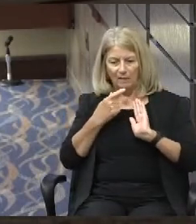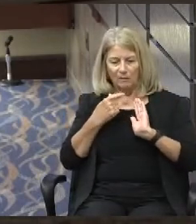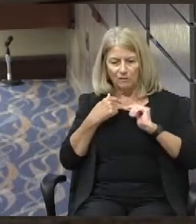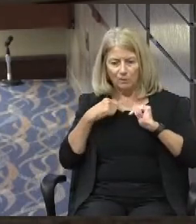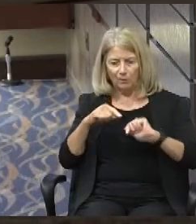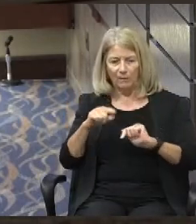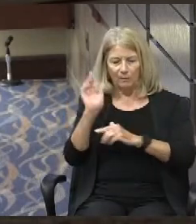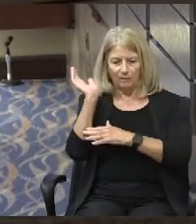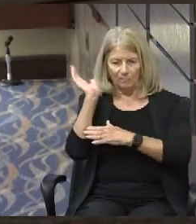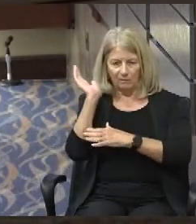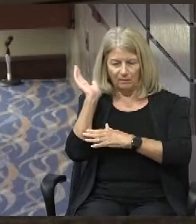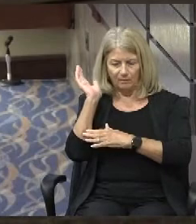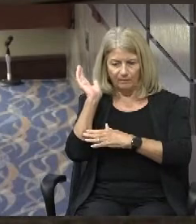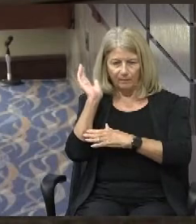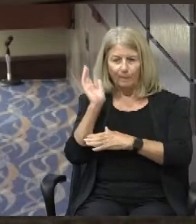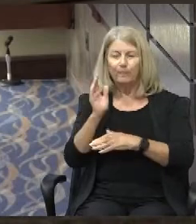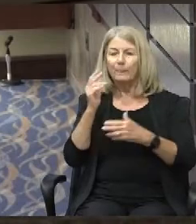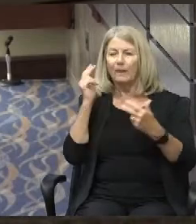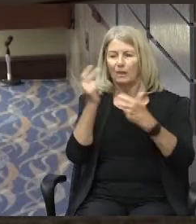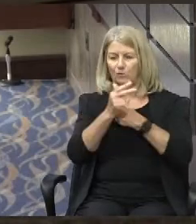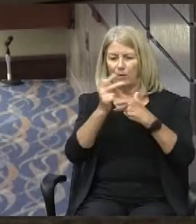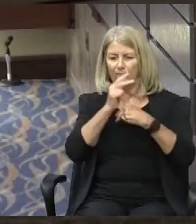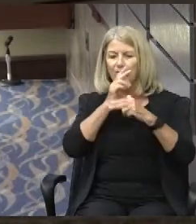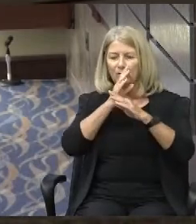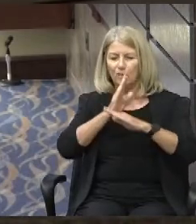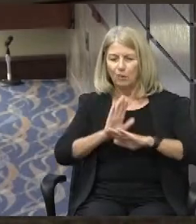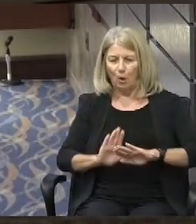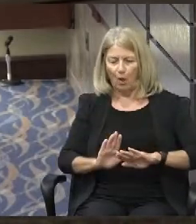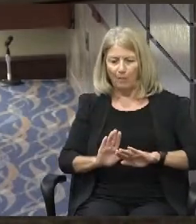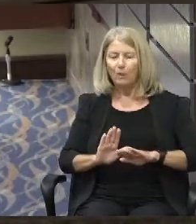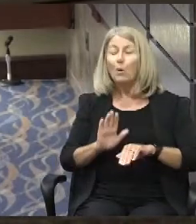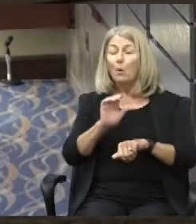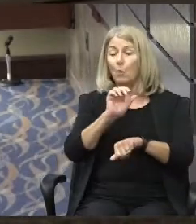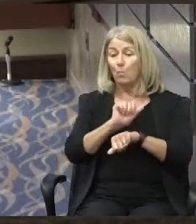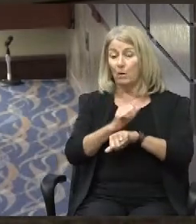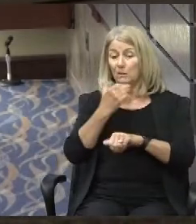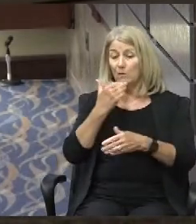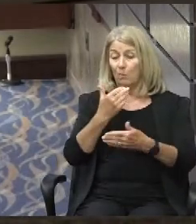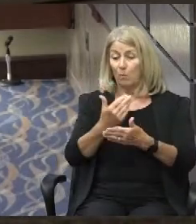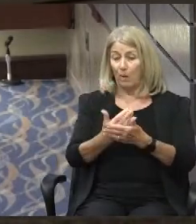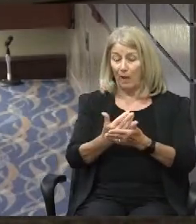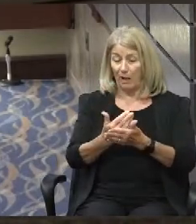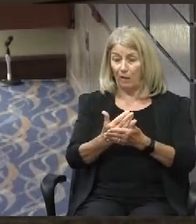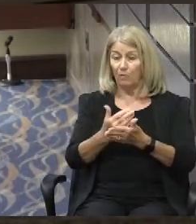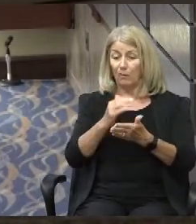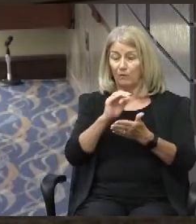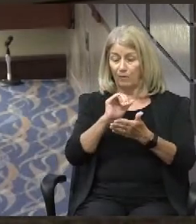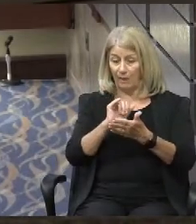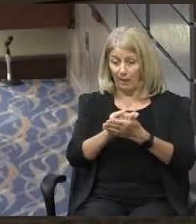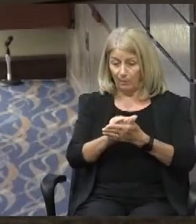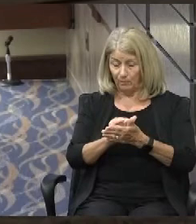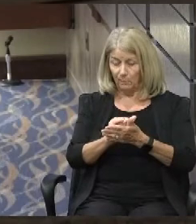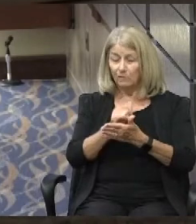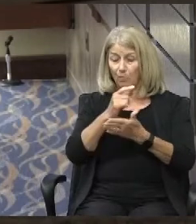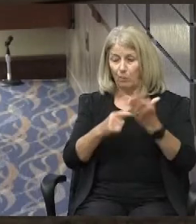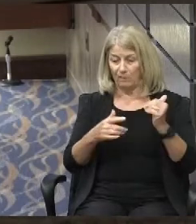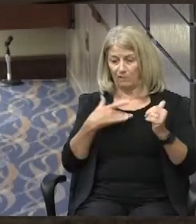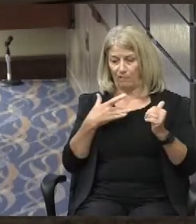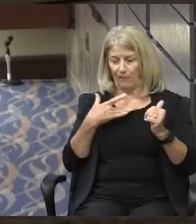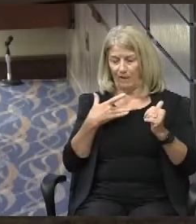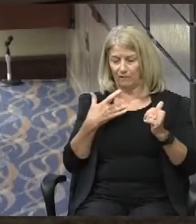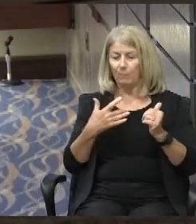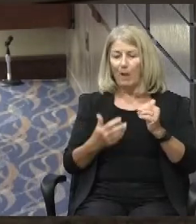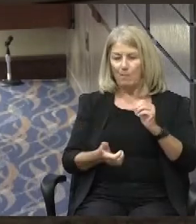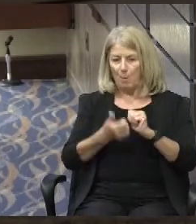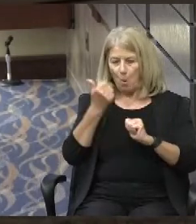Avenue traffic calming did work well, and I think that was a sentiment shared by a majority of our residents, and I think